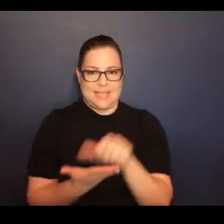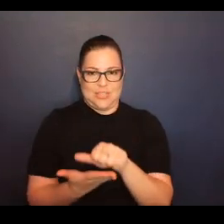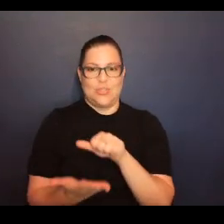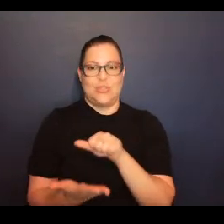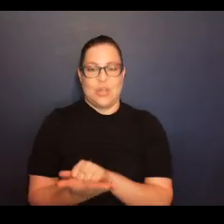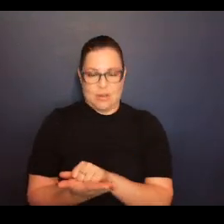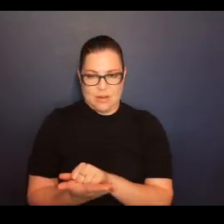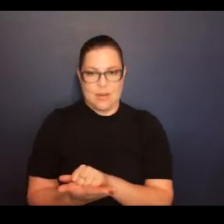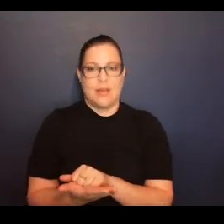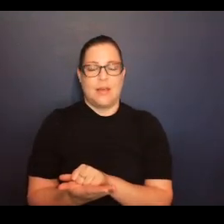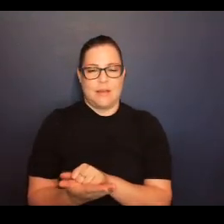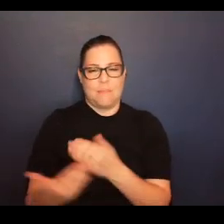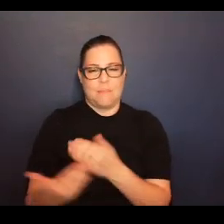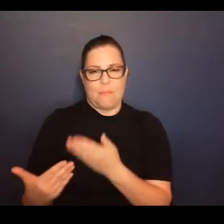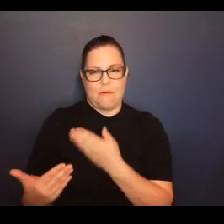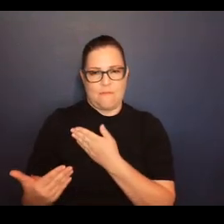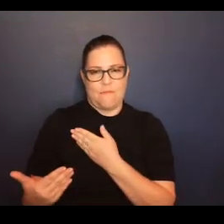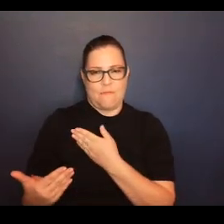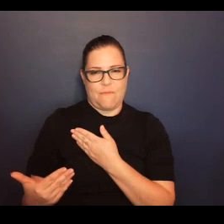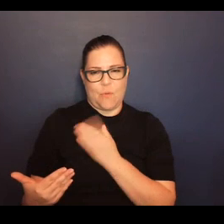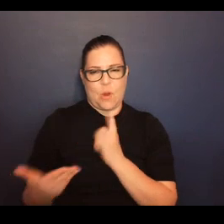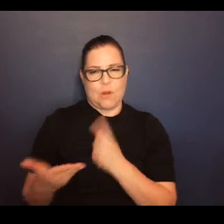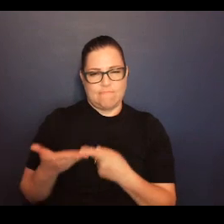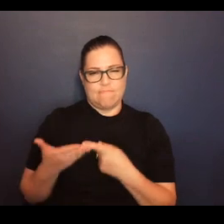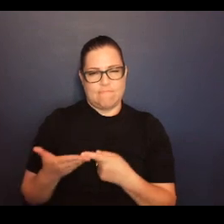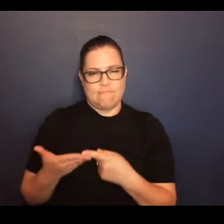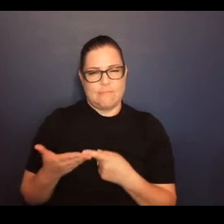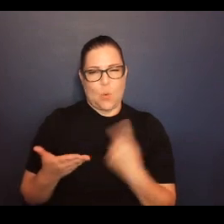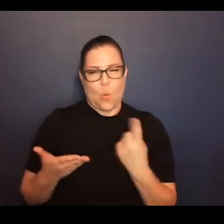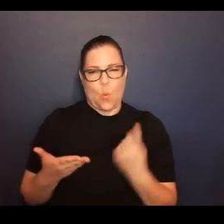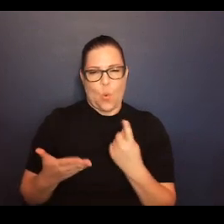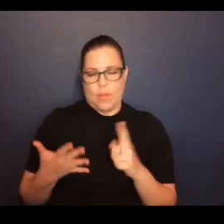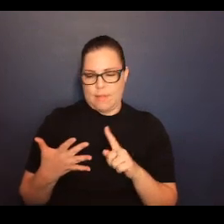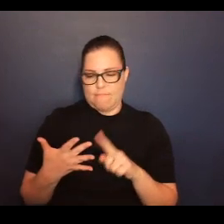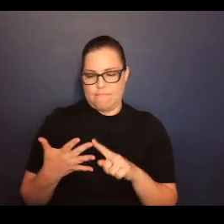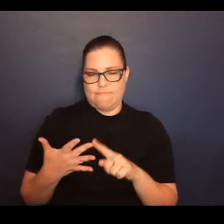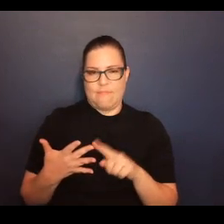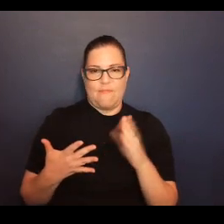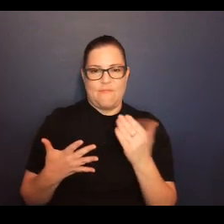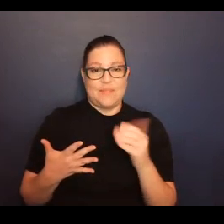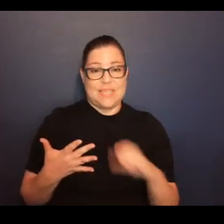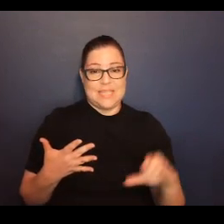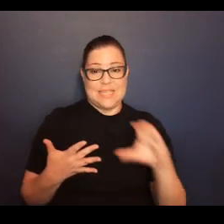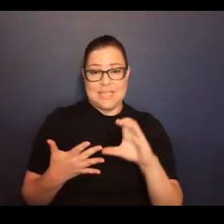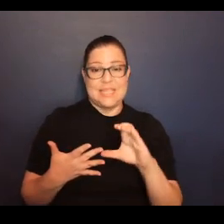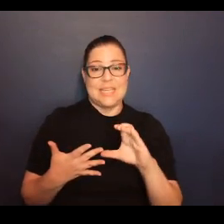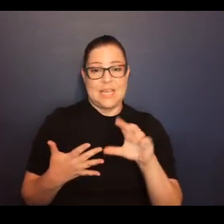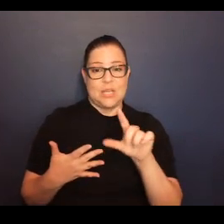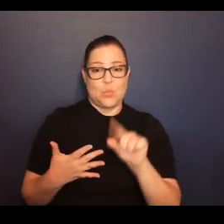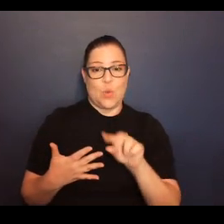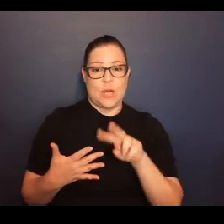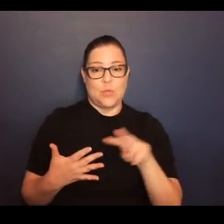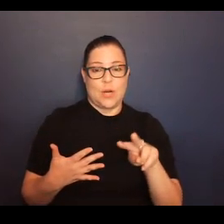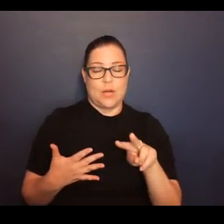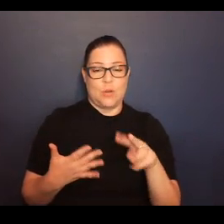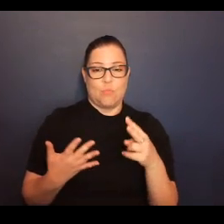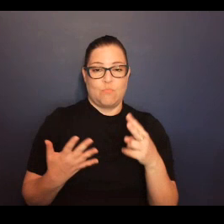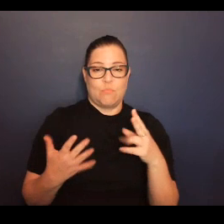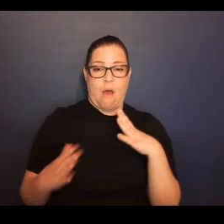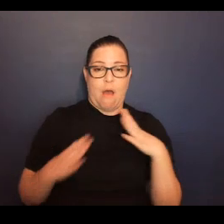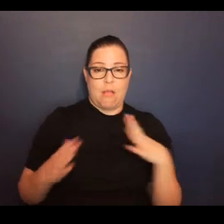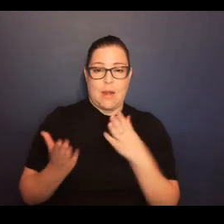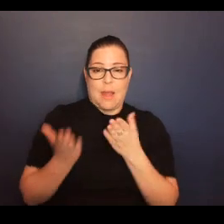And per earlier, per our discussion earlier, we are only hearing item 15C, the 2022 Holiday Boat Parade